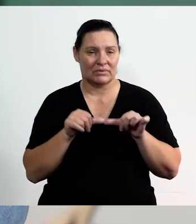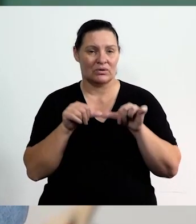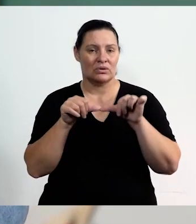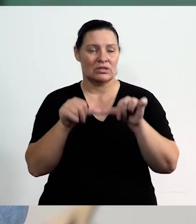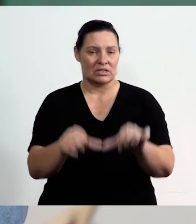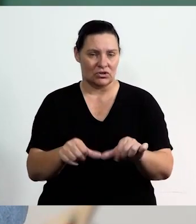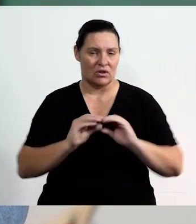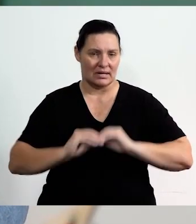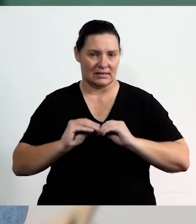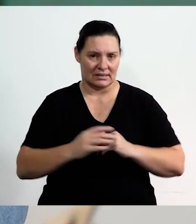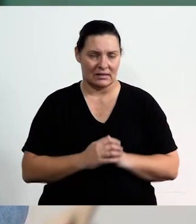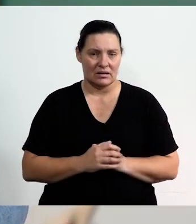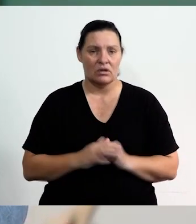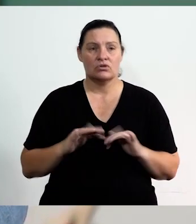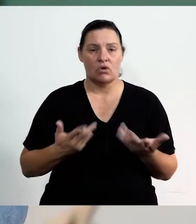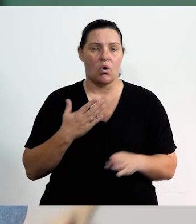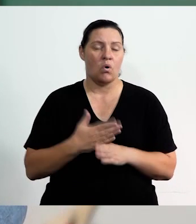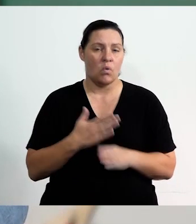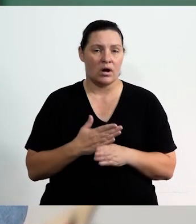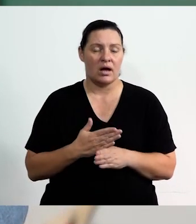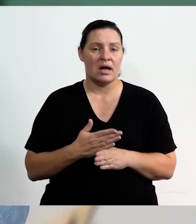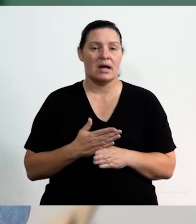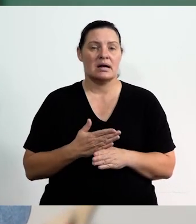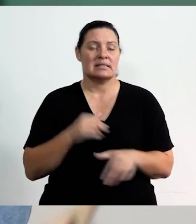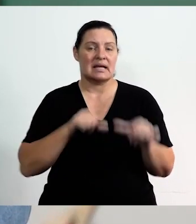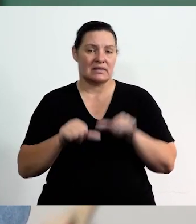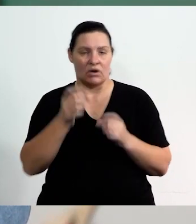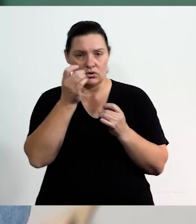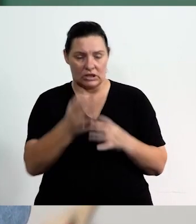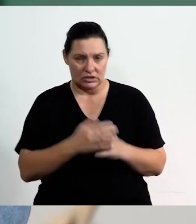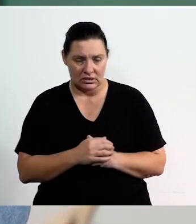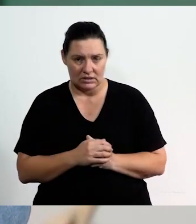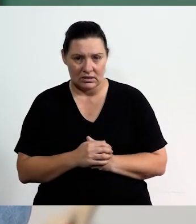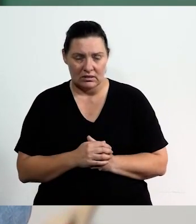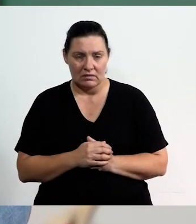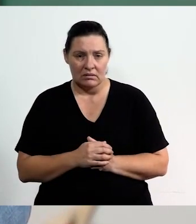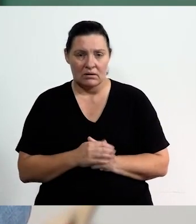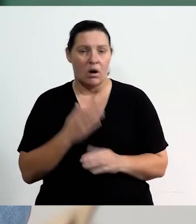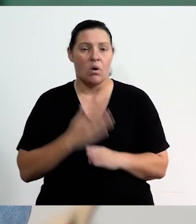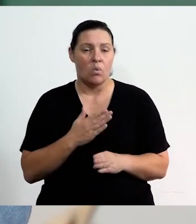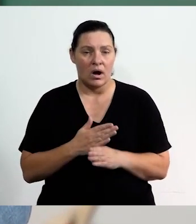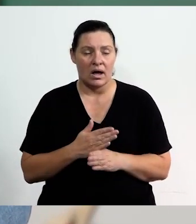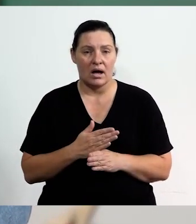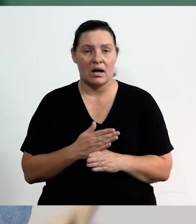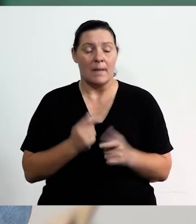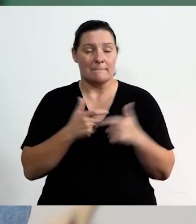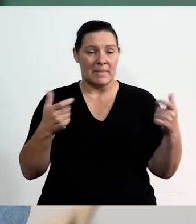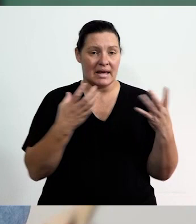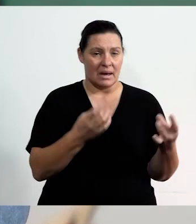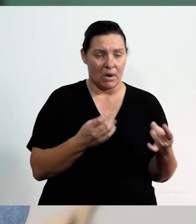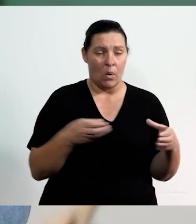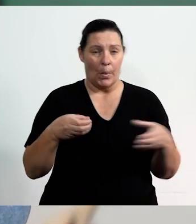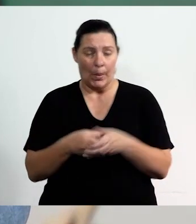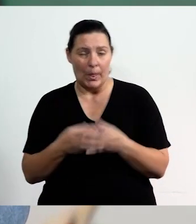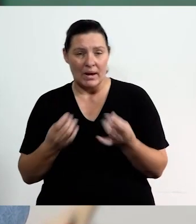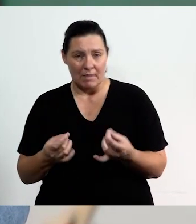Welcome back, and let's continue with our lesson. So we were working on scientific notation, and we were converting